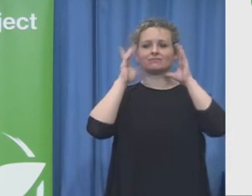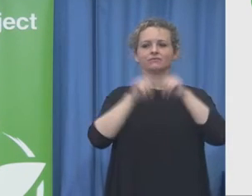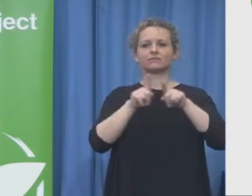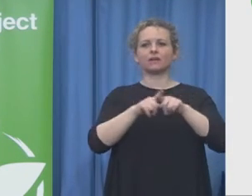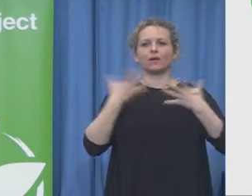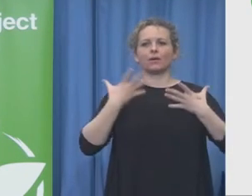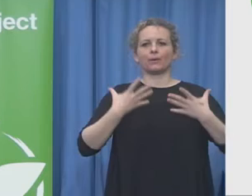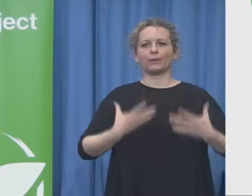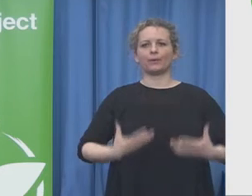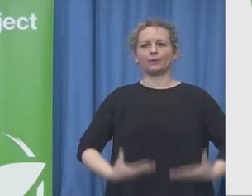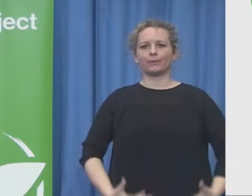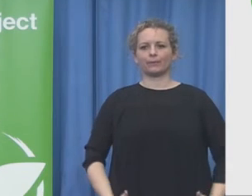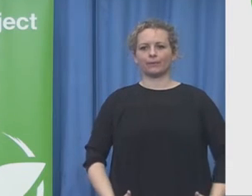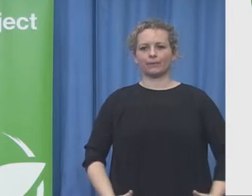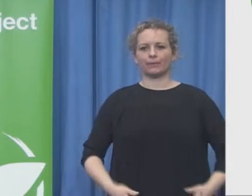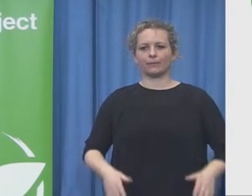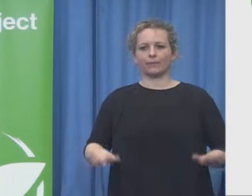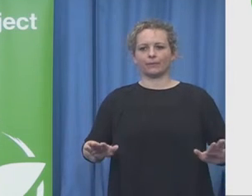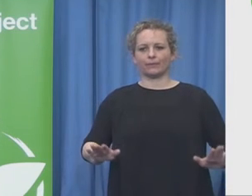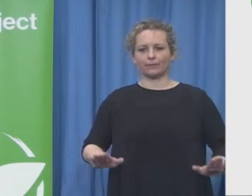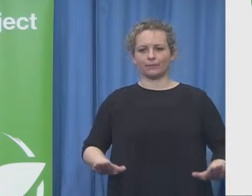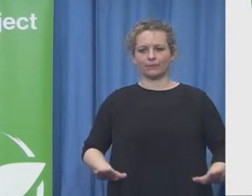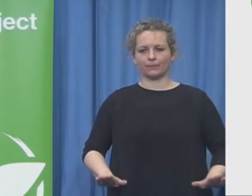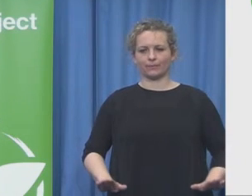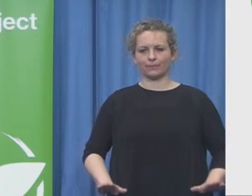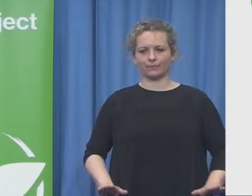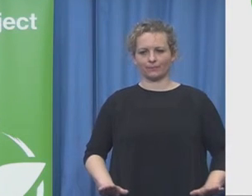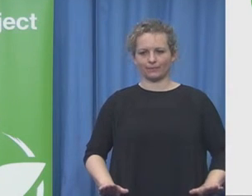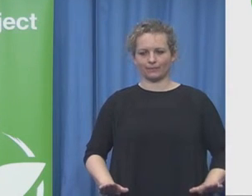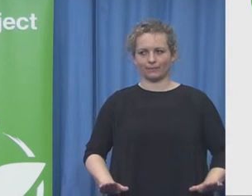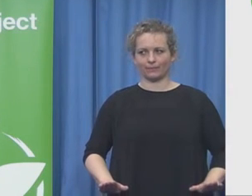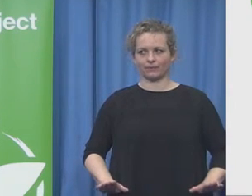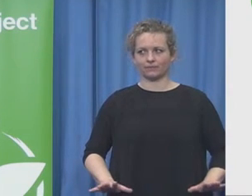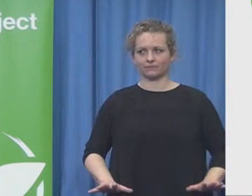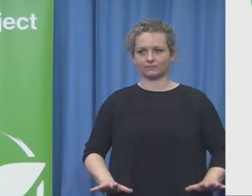Relax your chest and the belly.